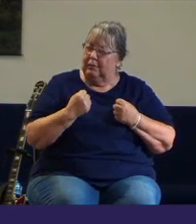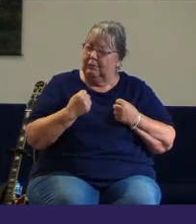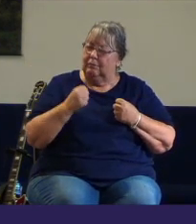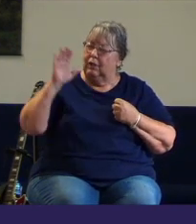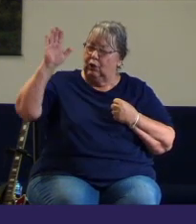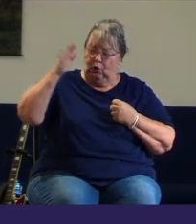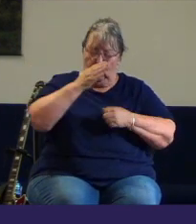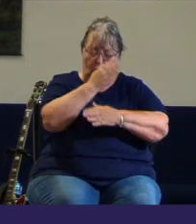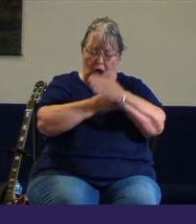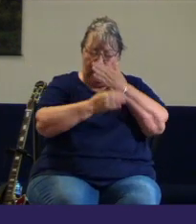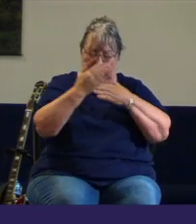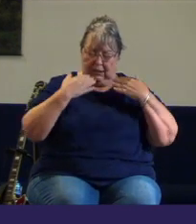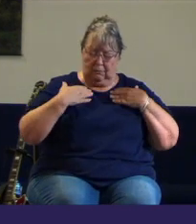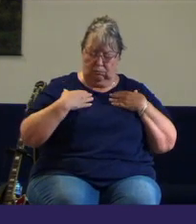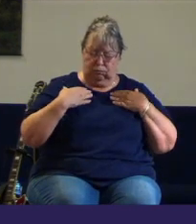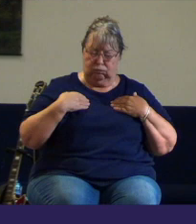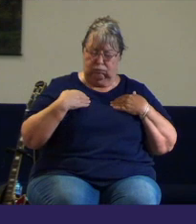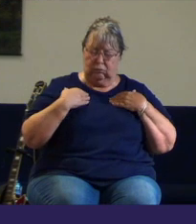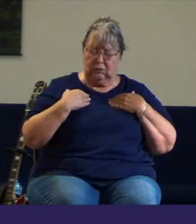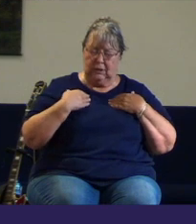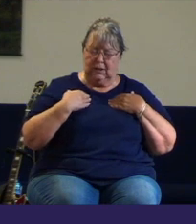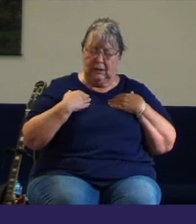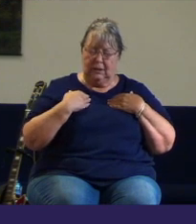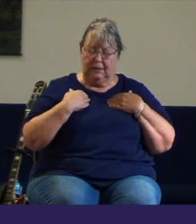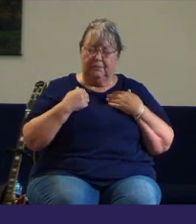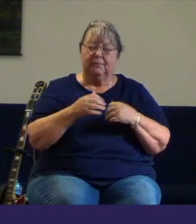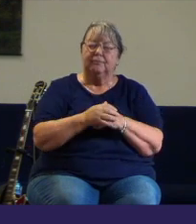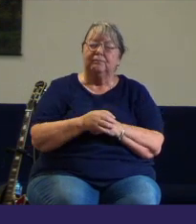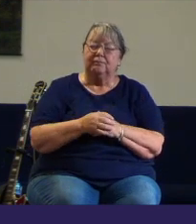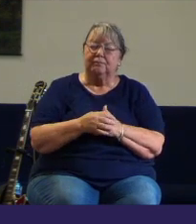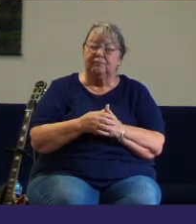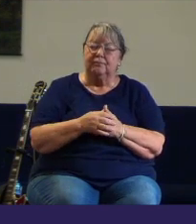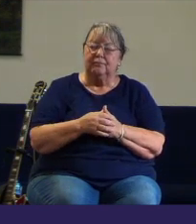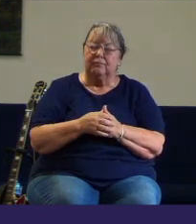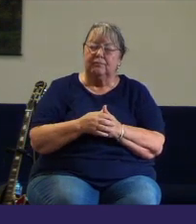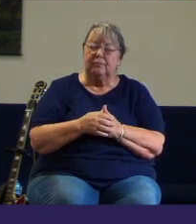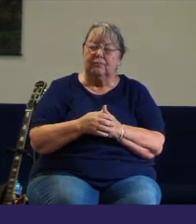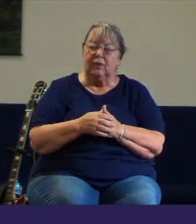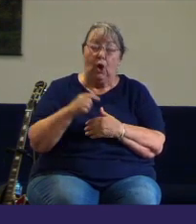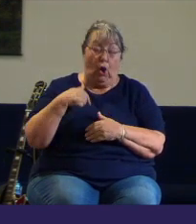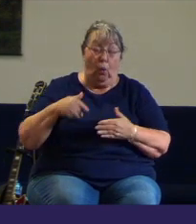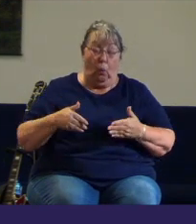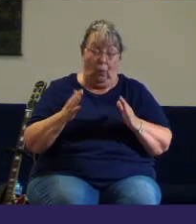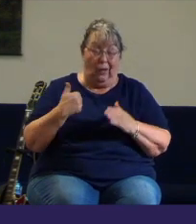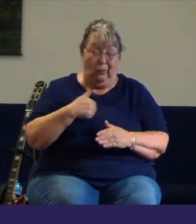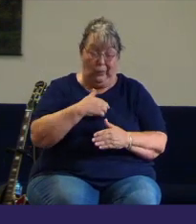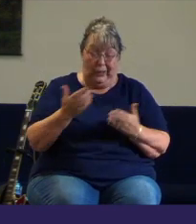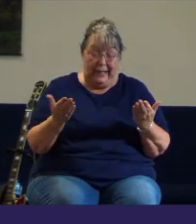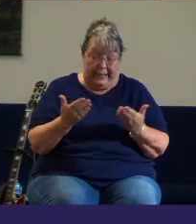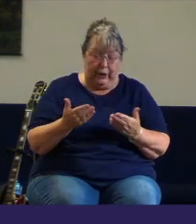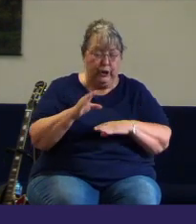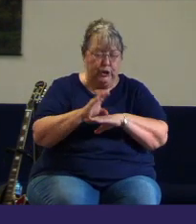Yes, Jesus. Yes, Lord Jesus. Jesus.